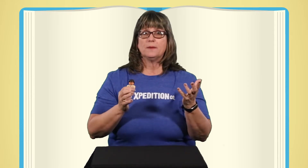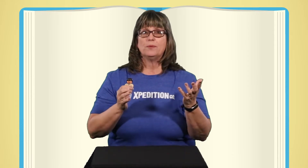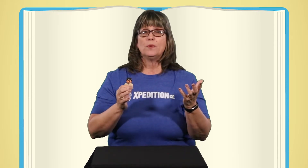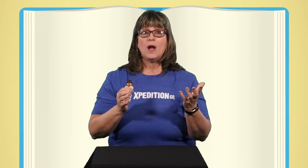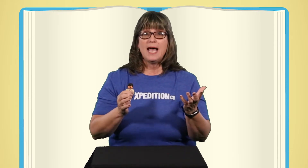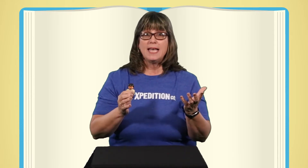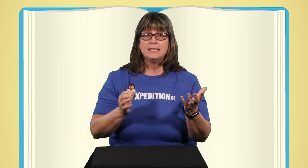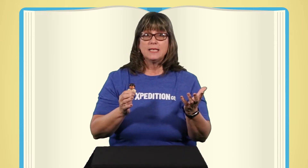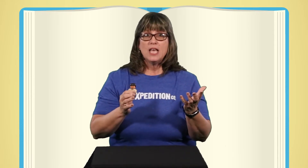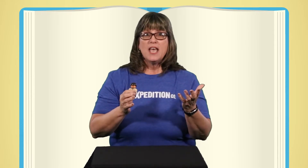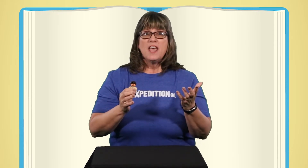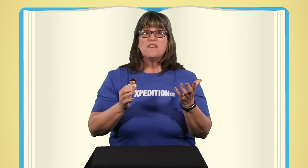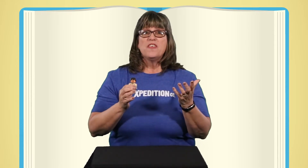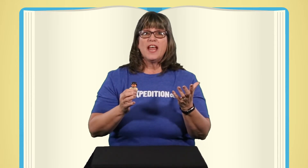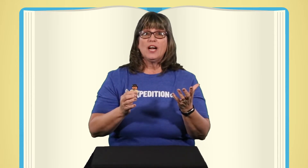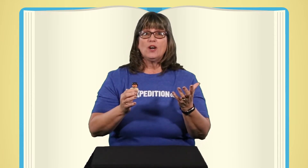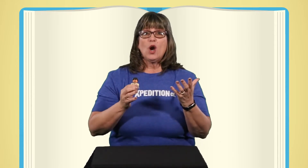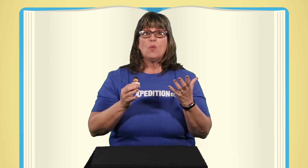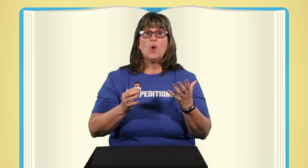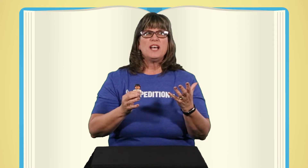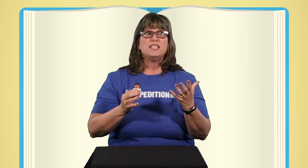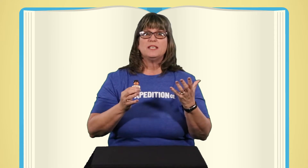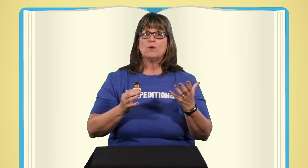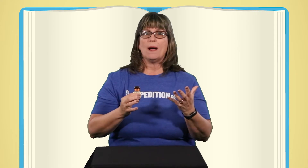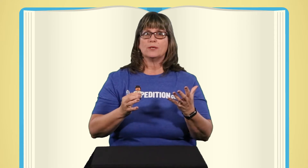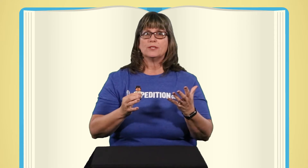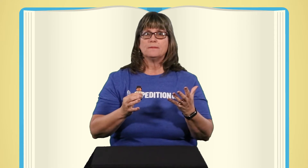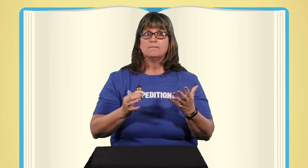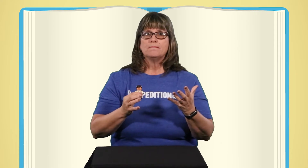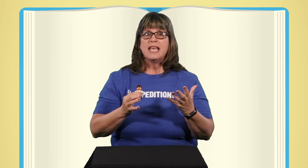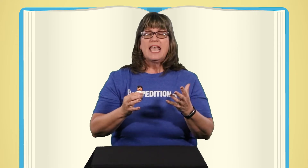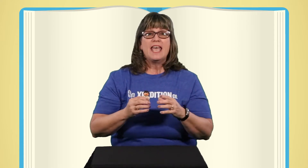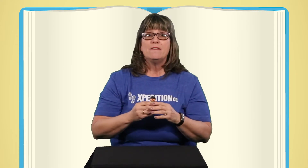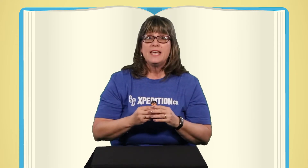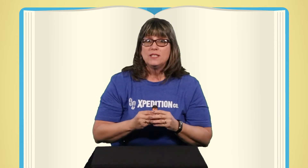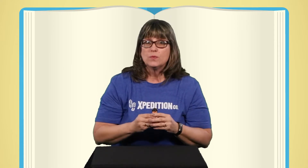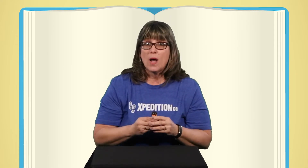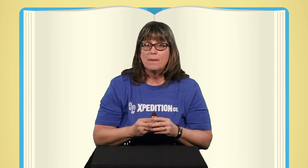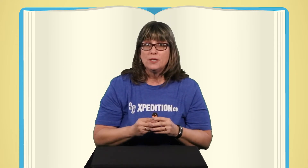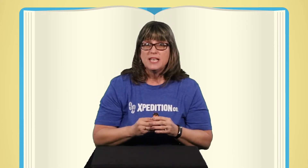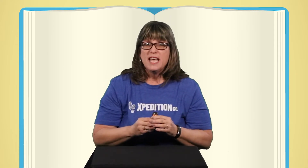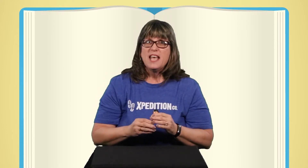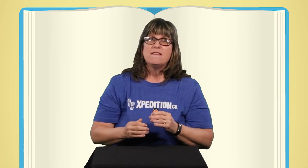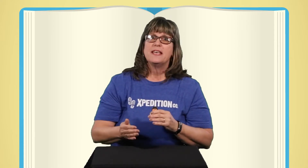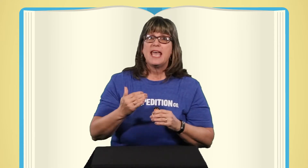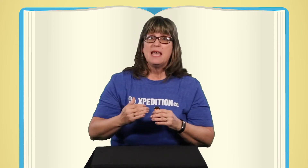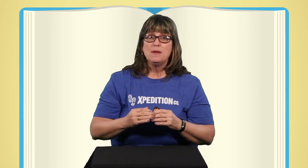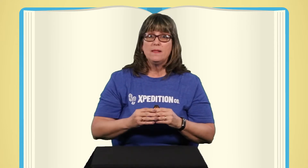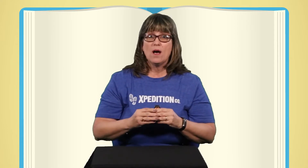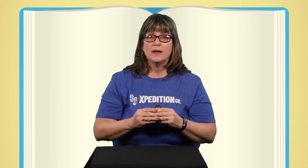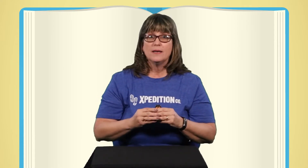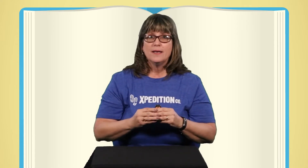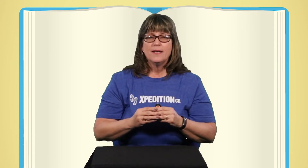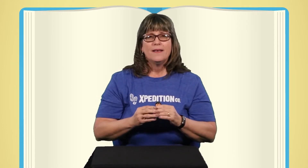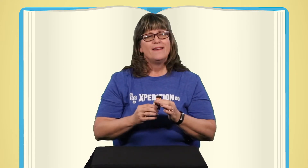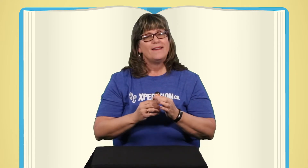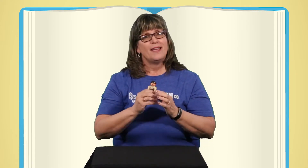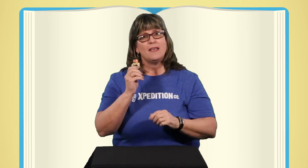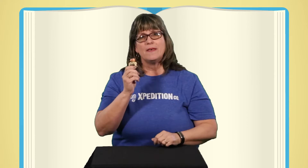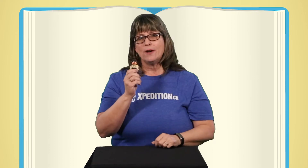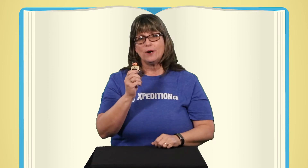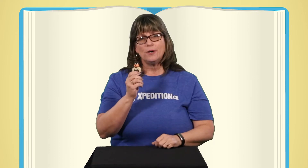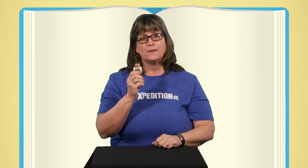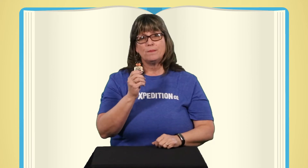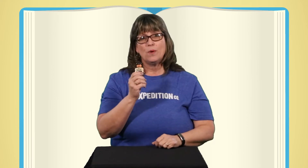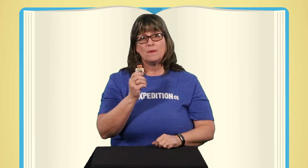his surprise, there was some robbers. And these robbers, they came along